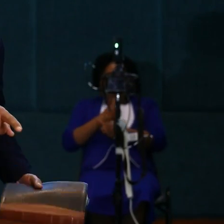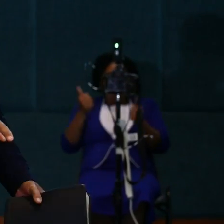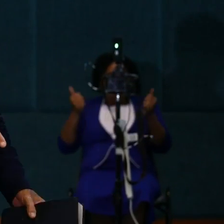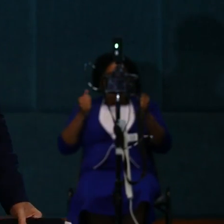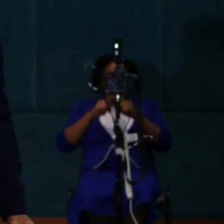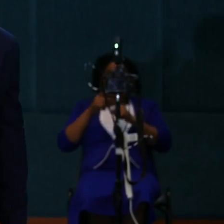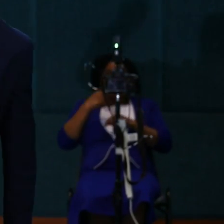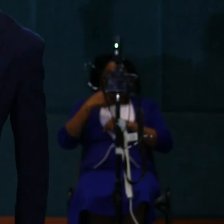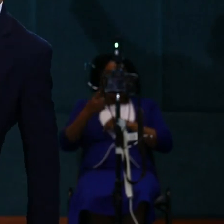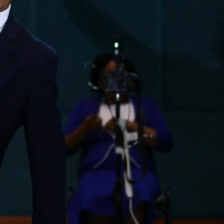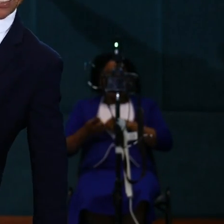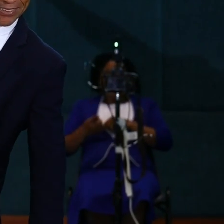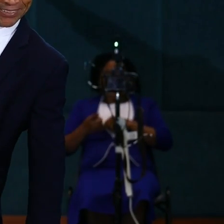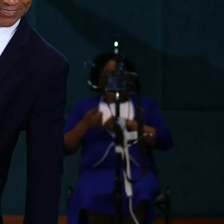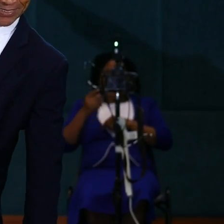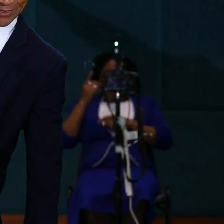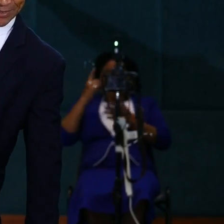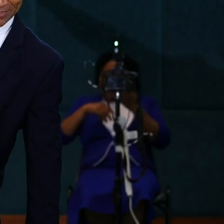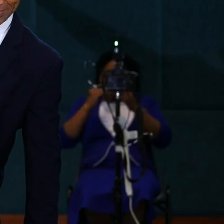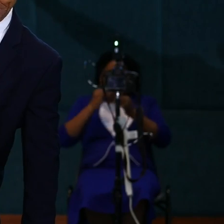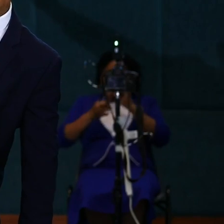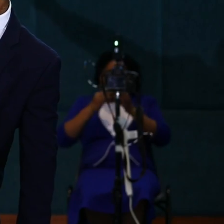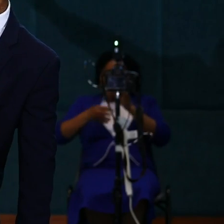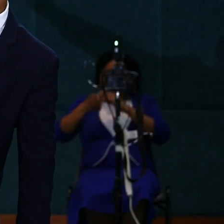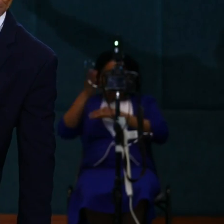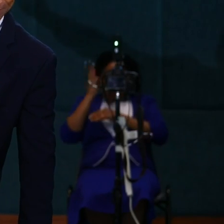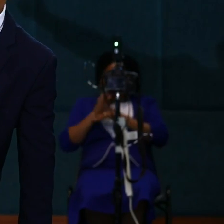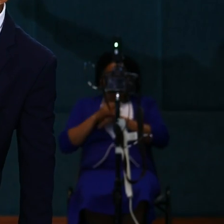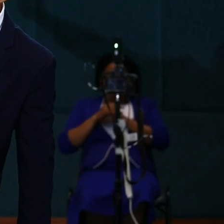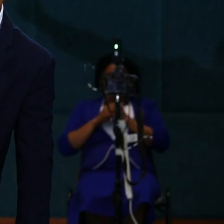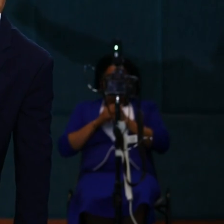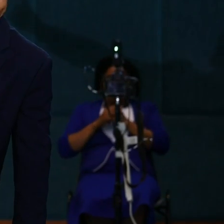But they say, but if God,